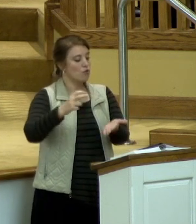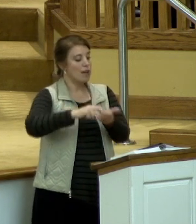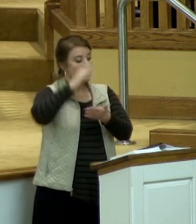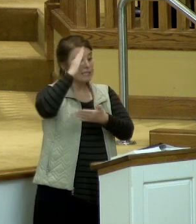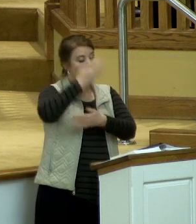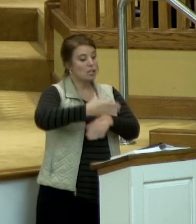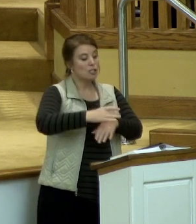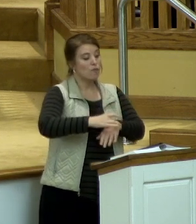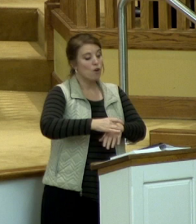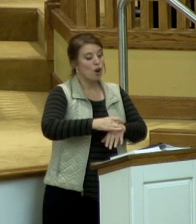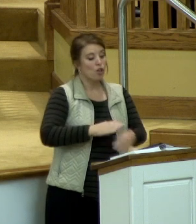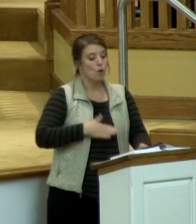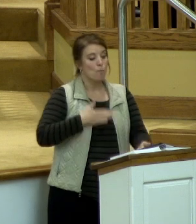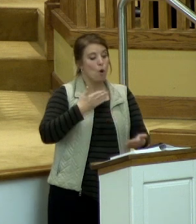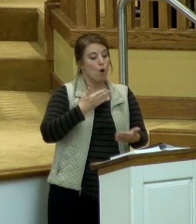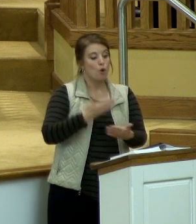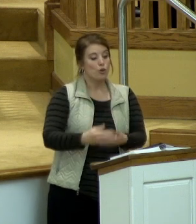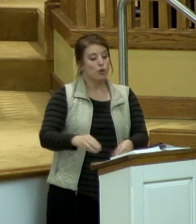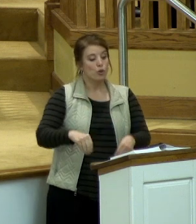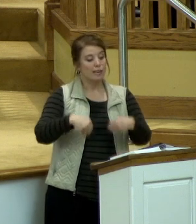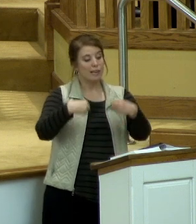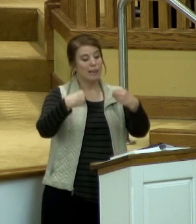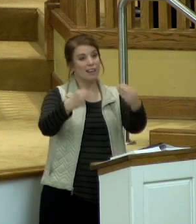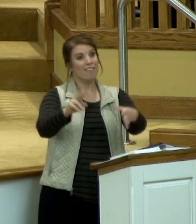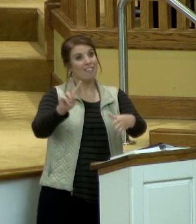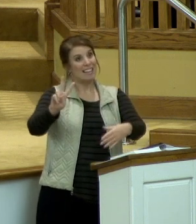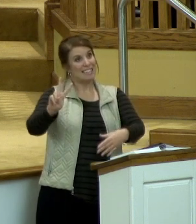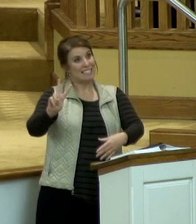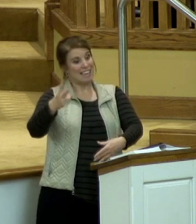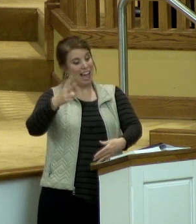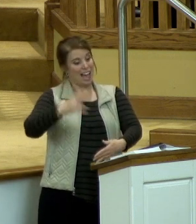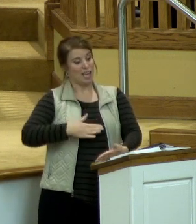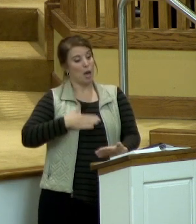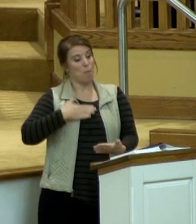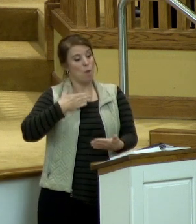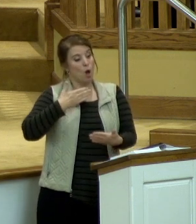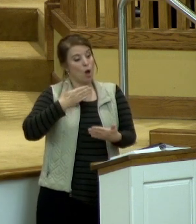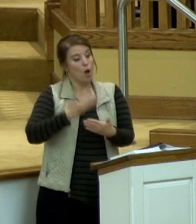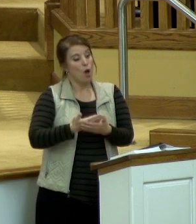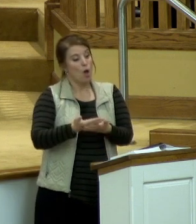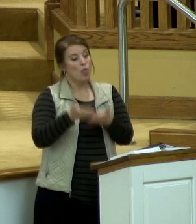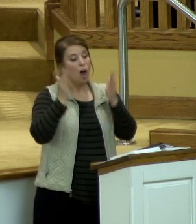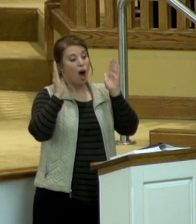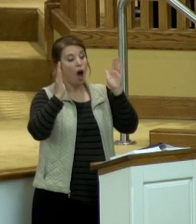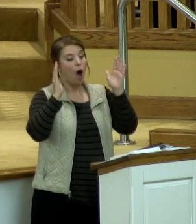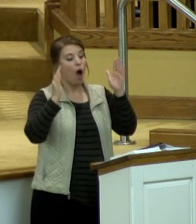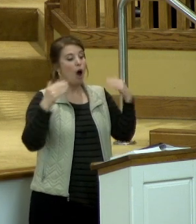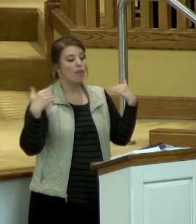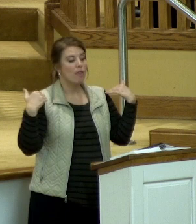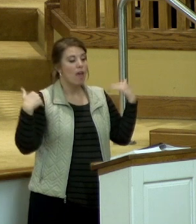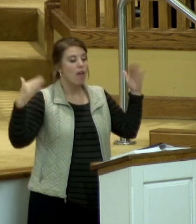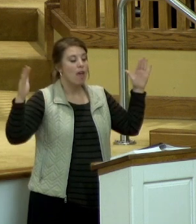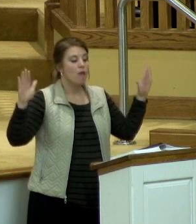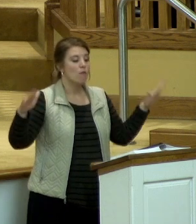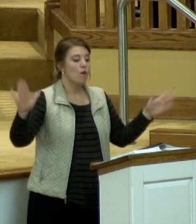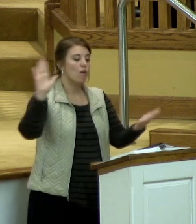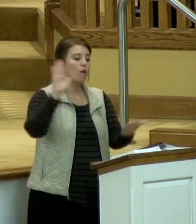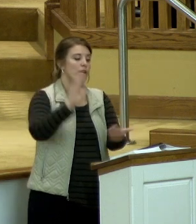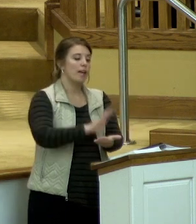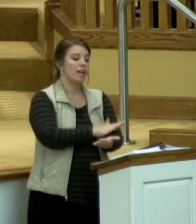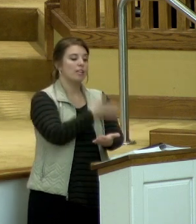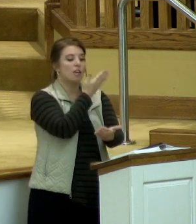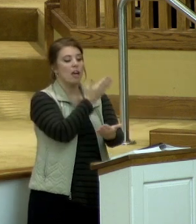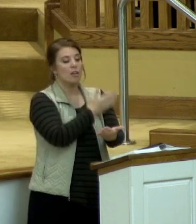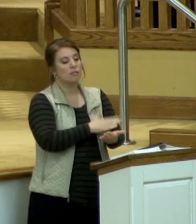sons of earth, born to give him second birth. Hark the